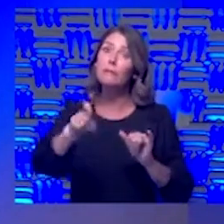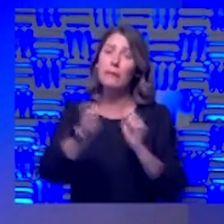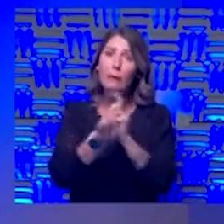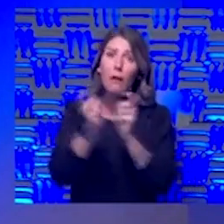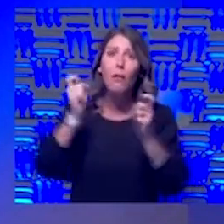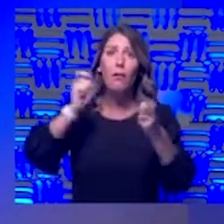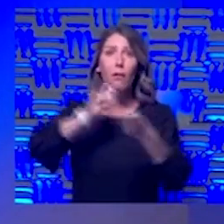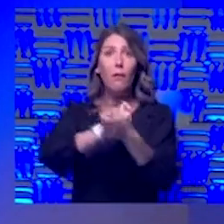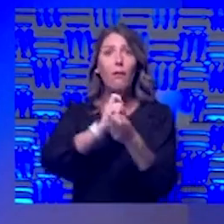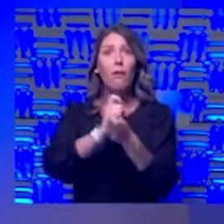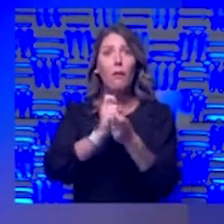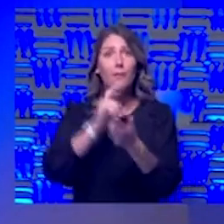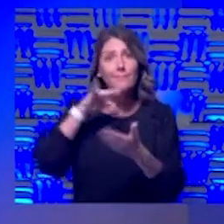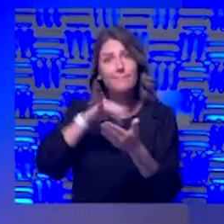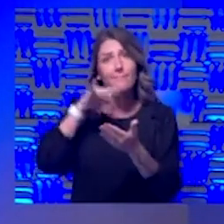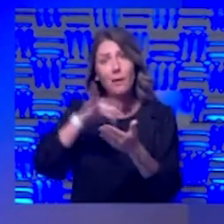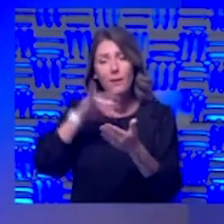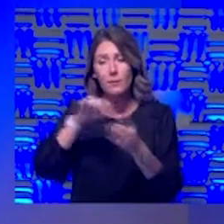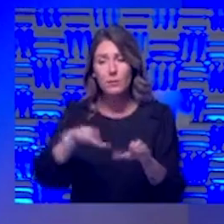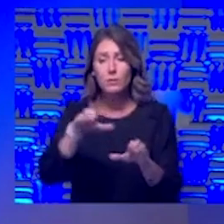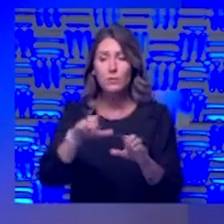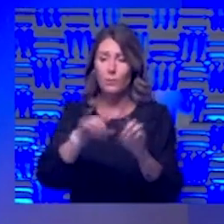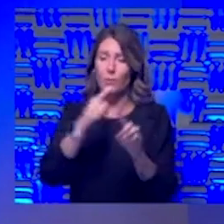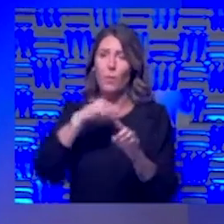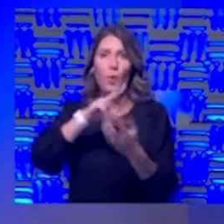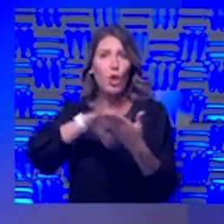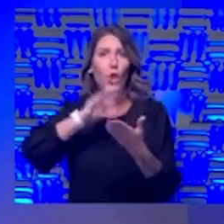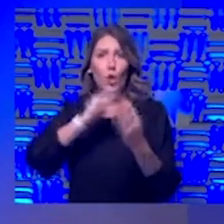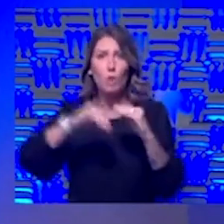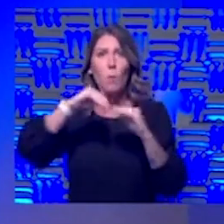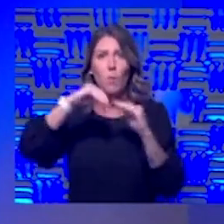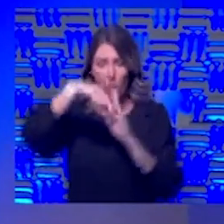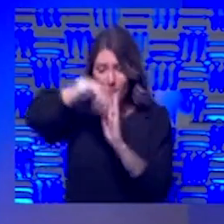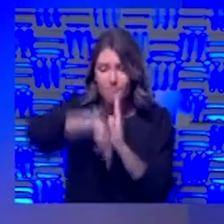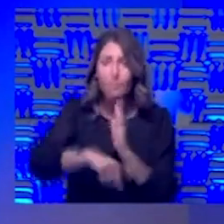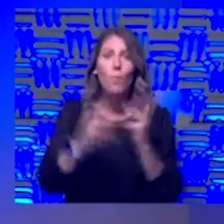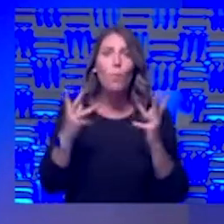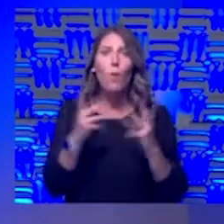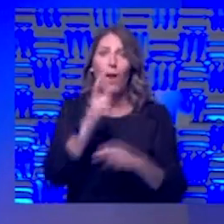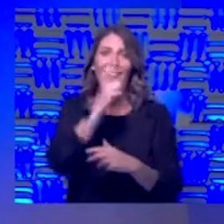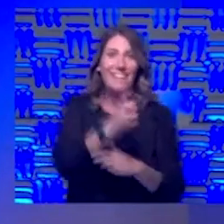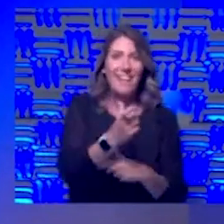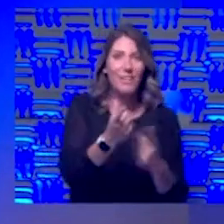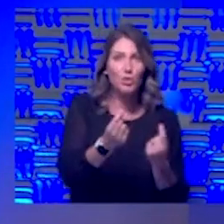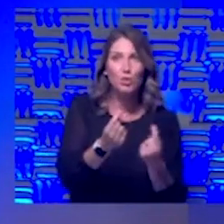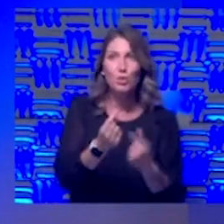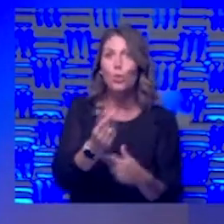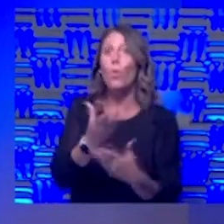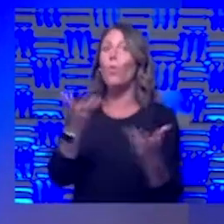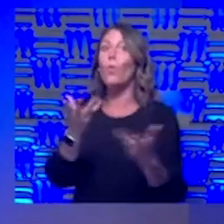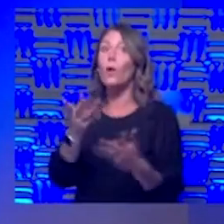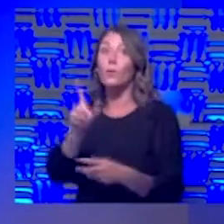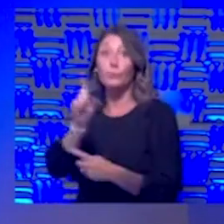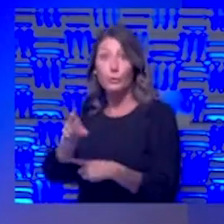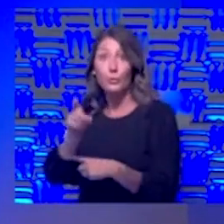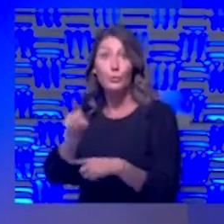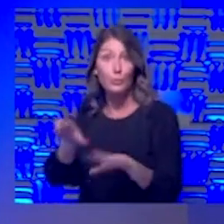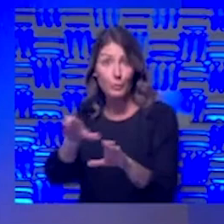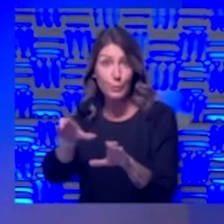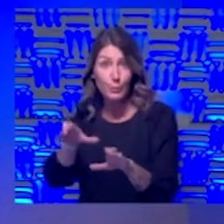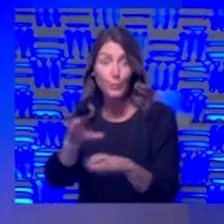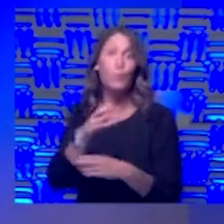evolution to take place, but we are learning more and more things not to do, things to do, and I think we are slowly getting